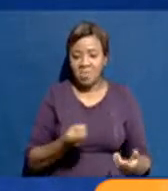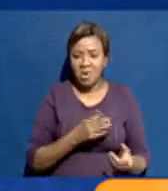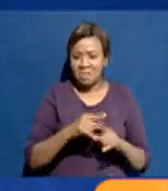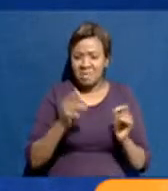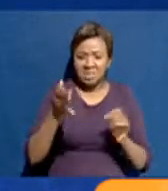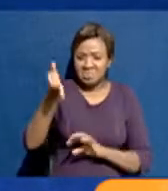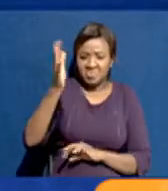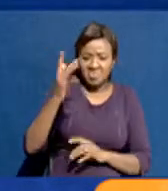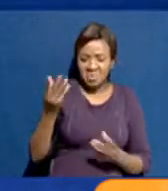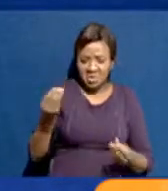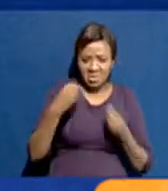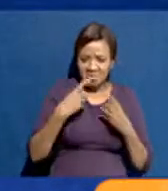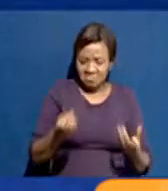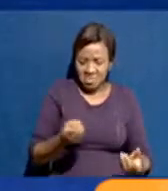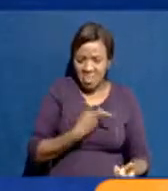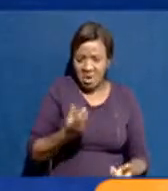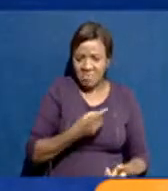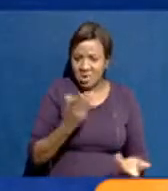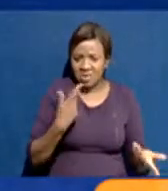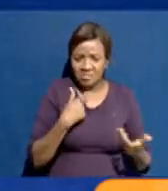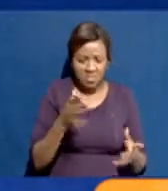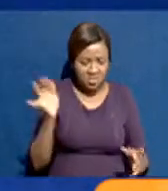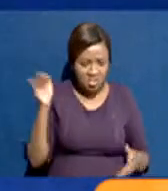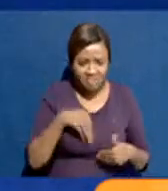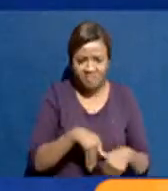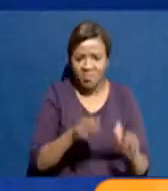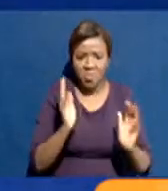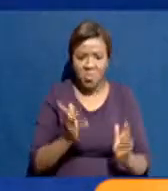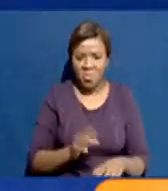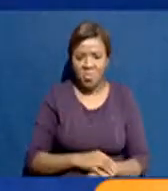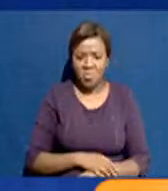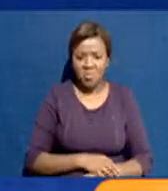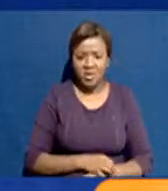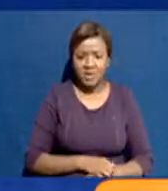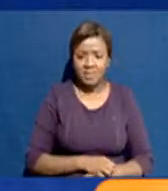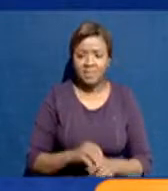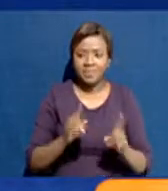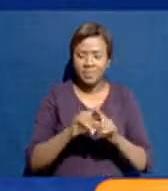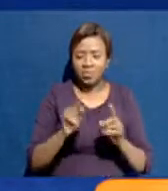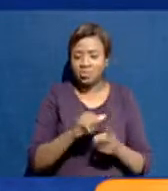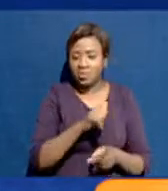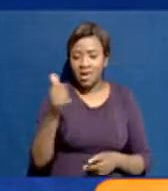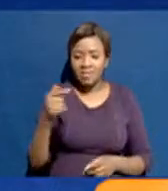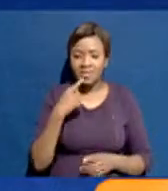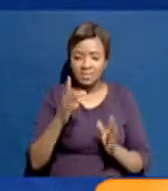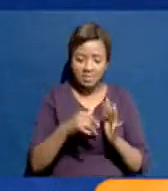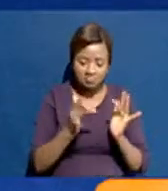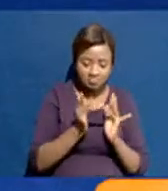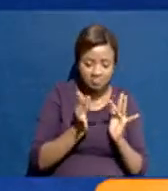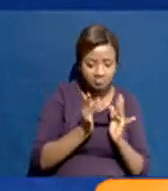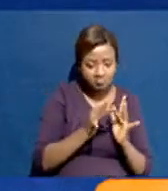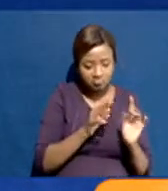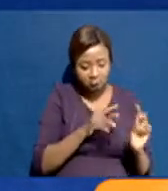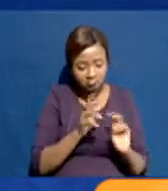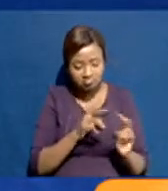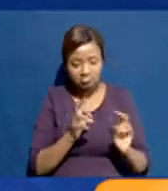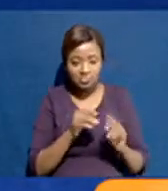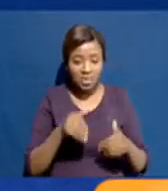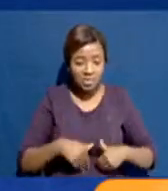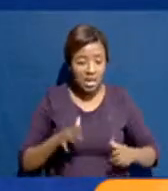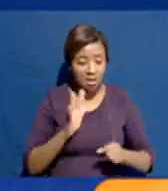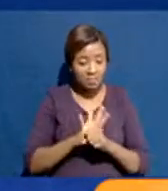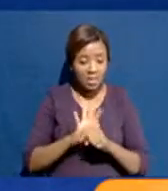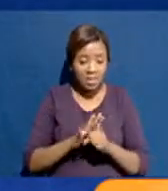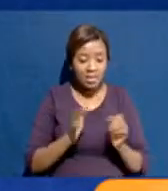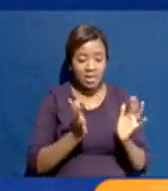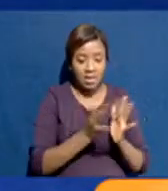their own sources of information. A lot of fallacy around everybody being on social media, for example, all young people.